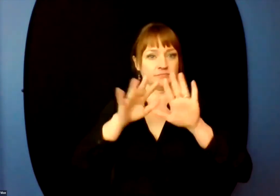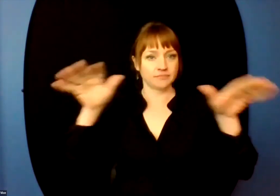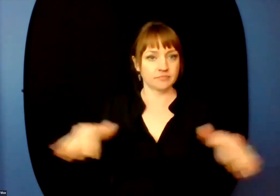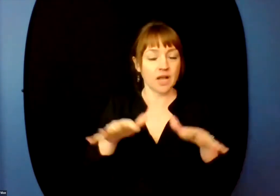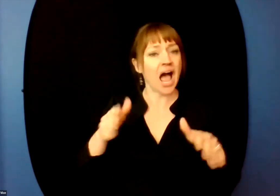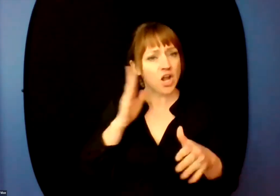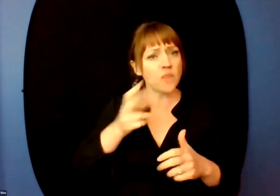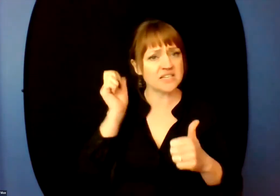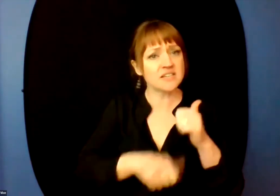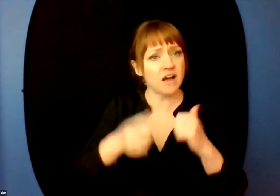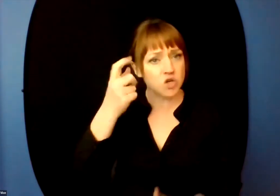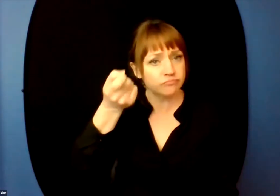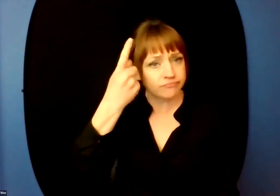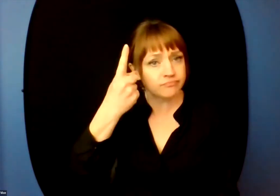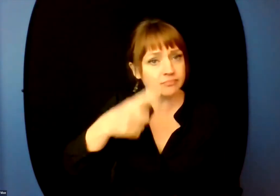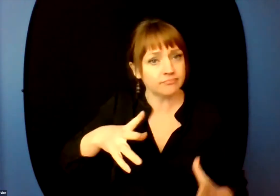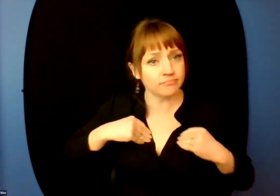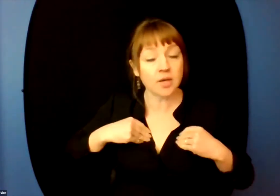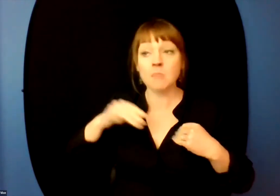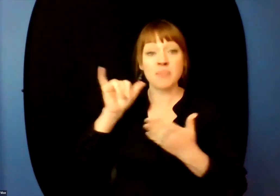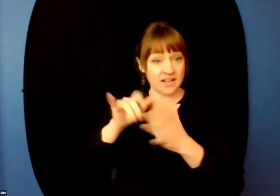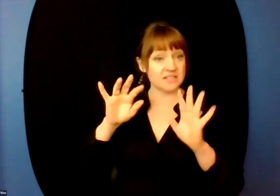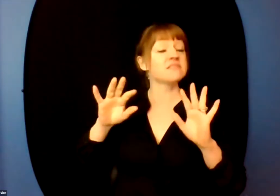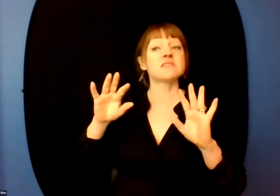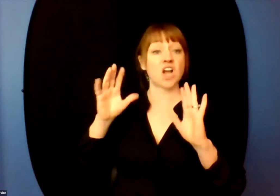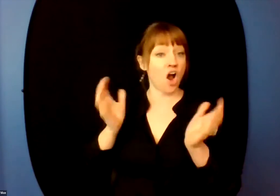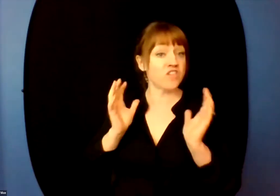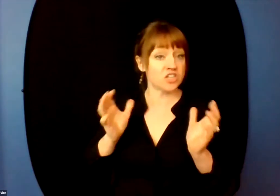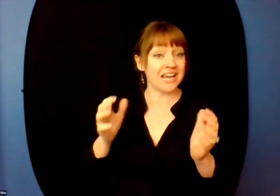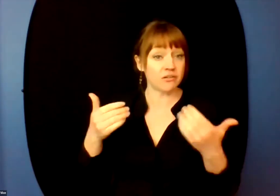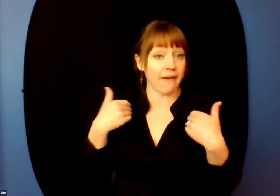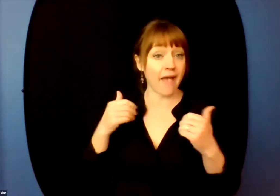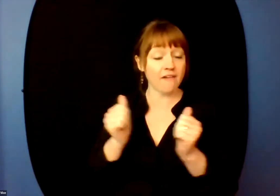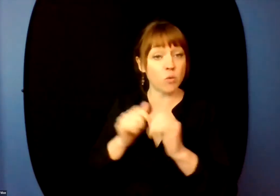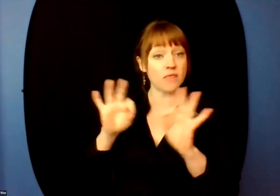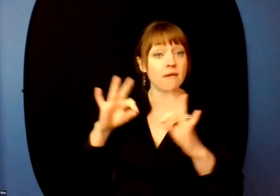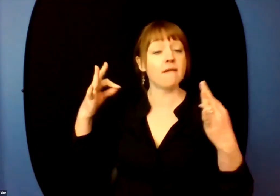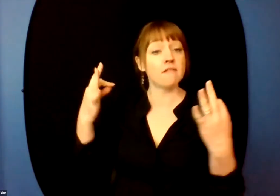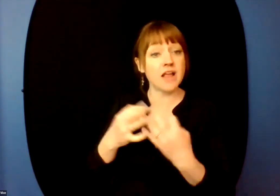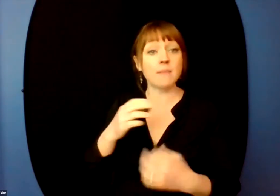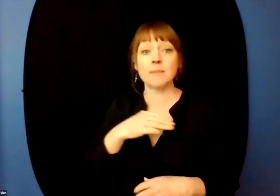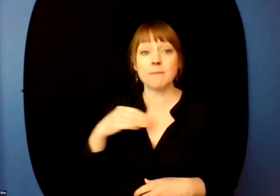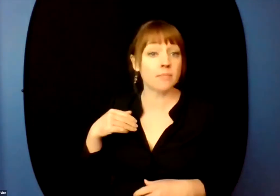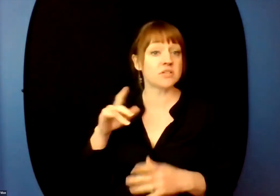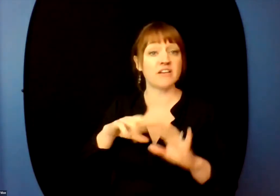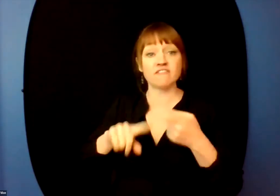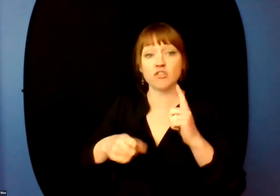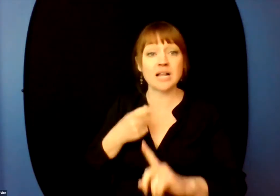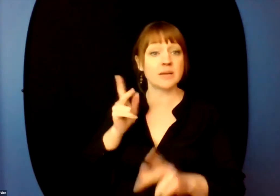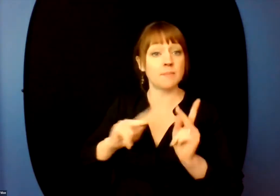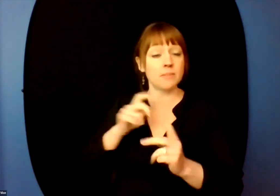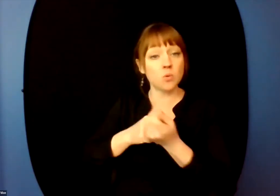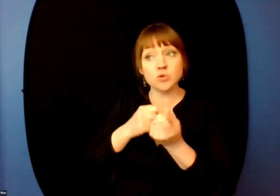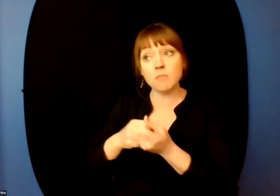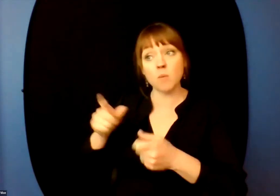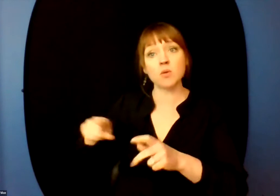swallow. And those are the conversations that I have with family members that even come to our sites with their family, their loved one, for them to exchange